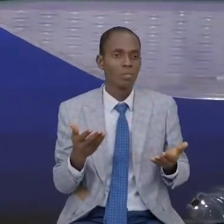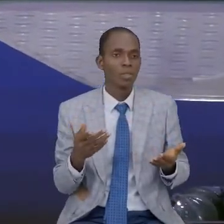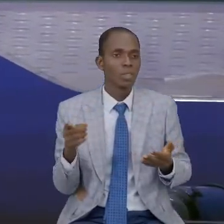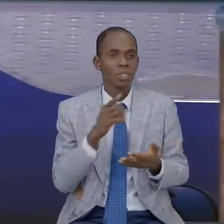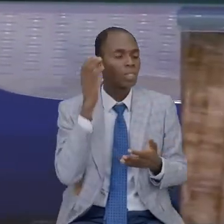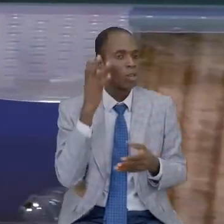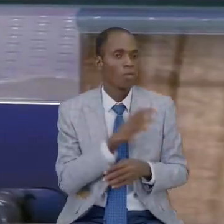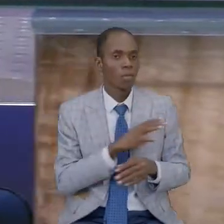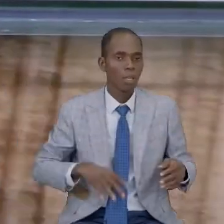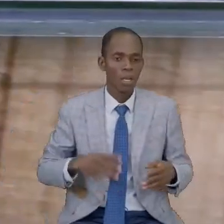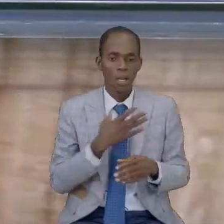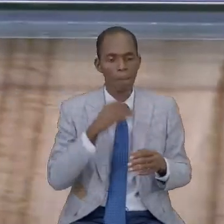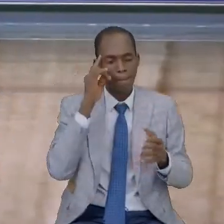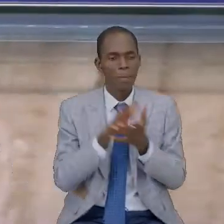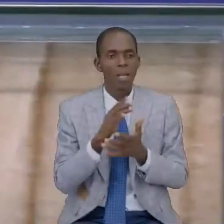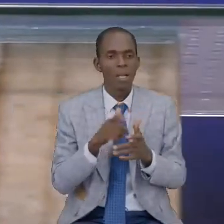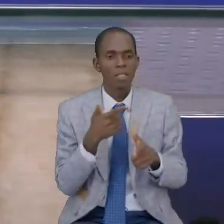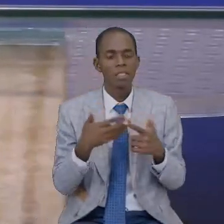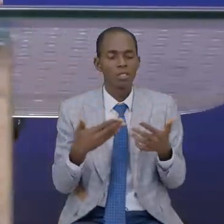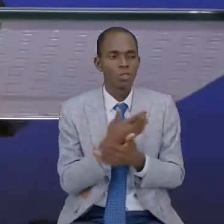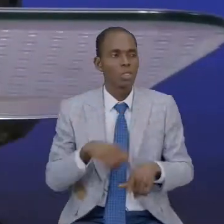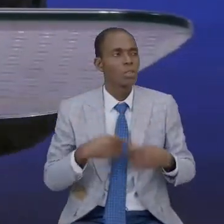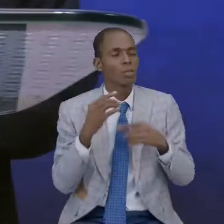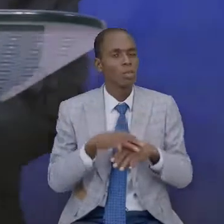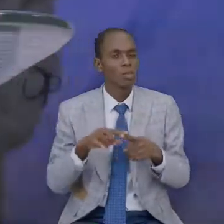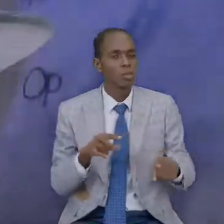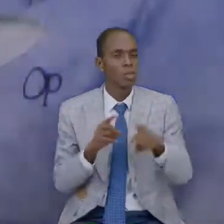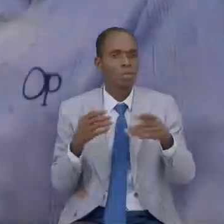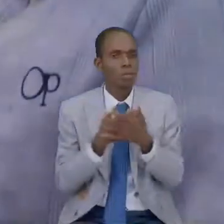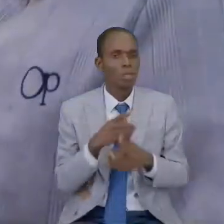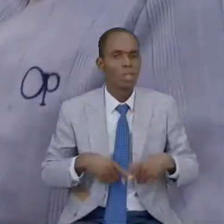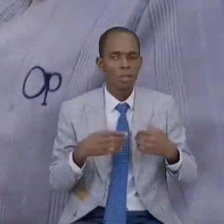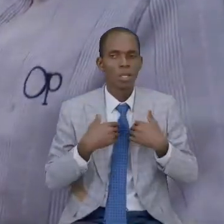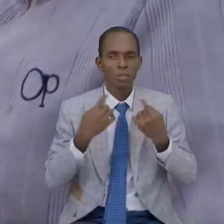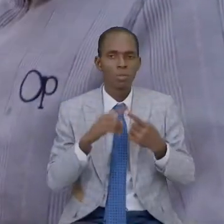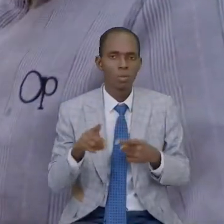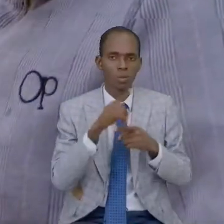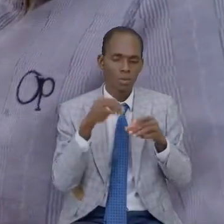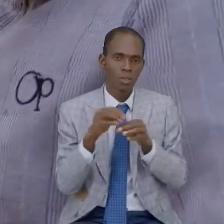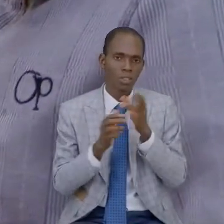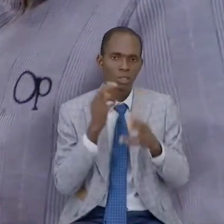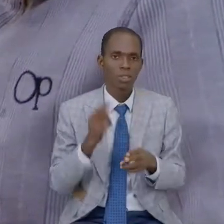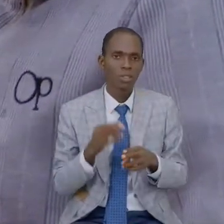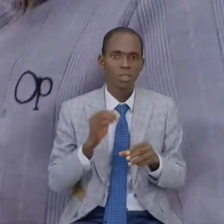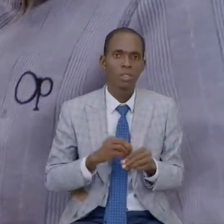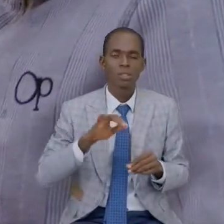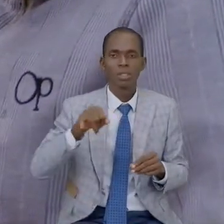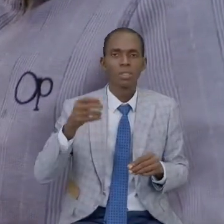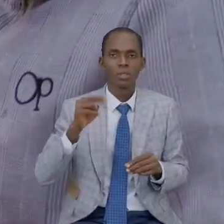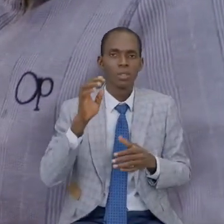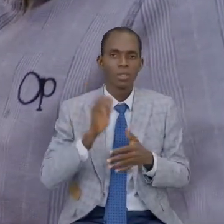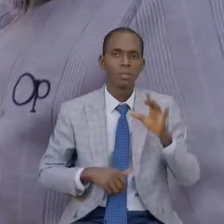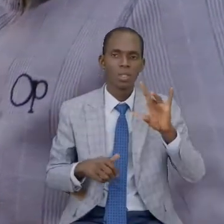And then new life came to them. New life has come to you. Look at John chapter 8, reading from